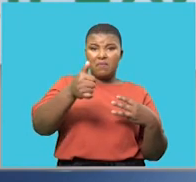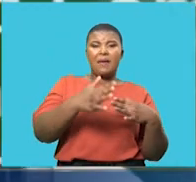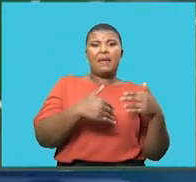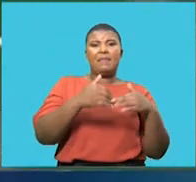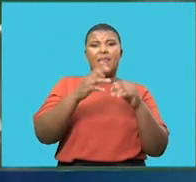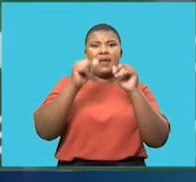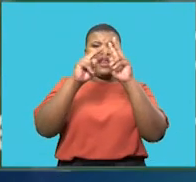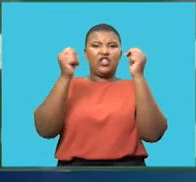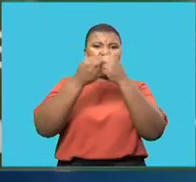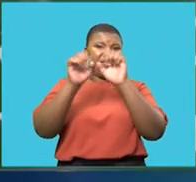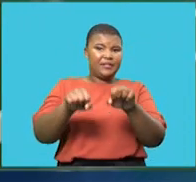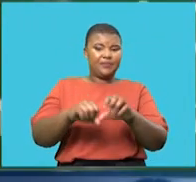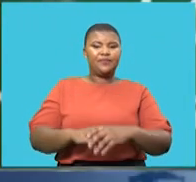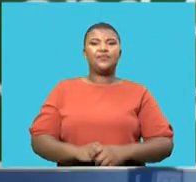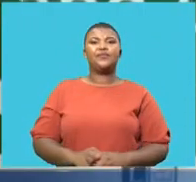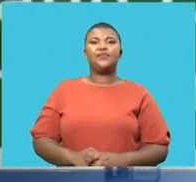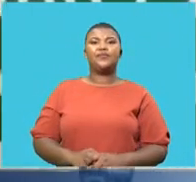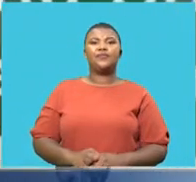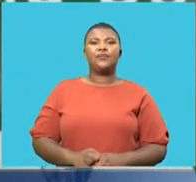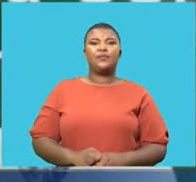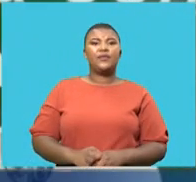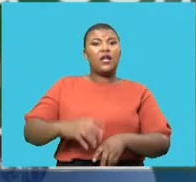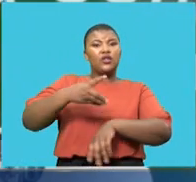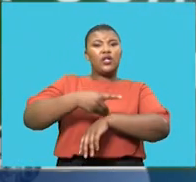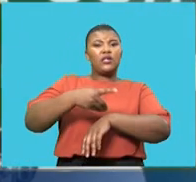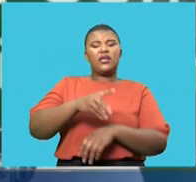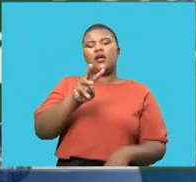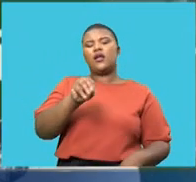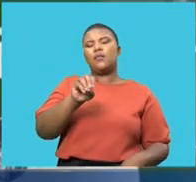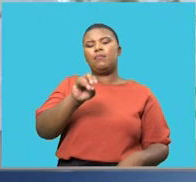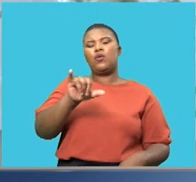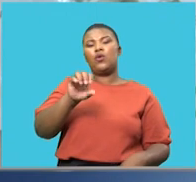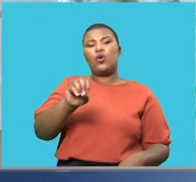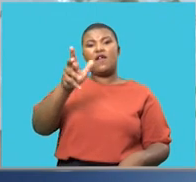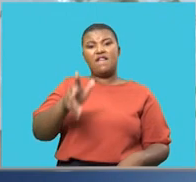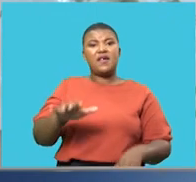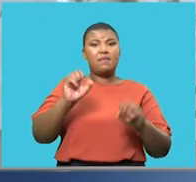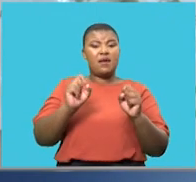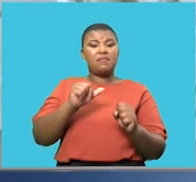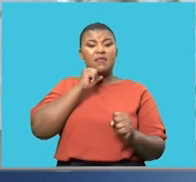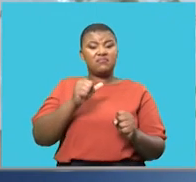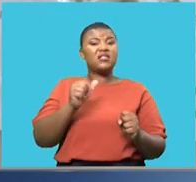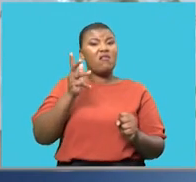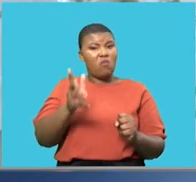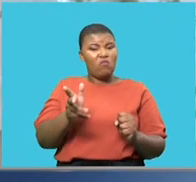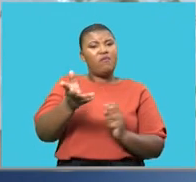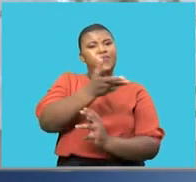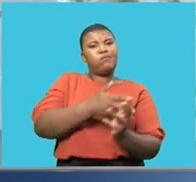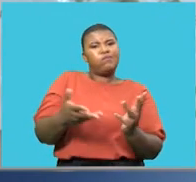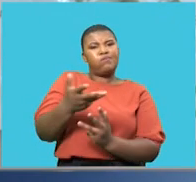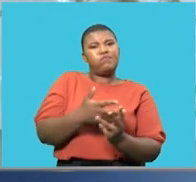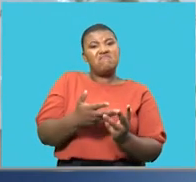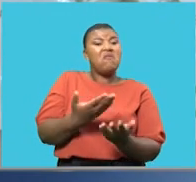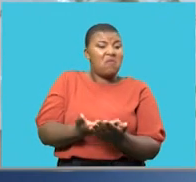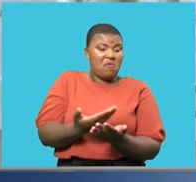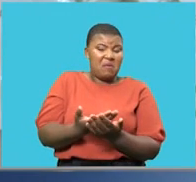a nation. Dr. Moyo also emphasized that he might be open to, you know, engaging with government on